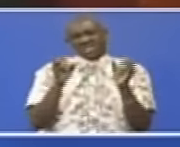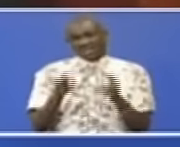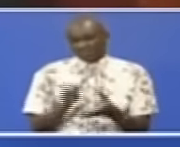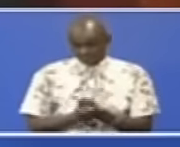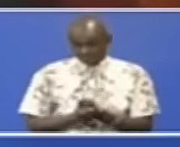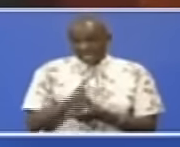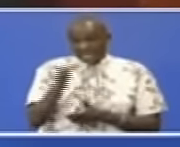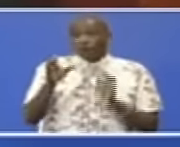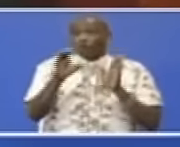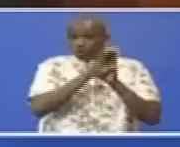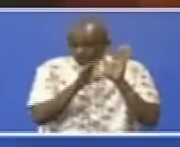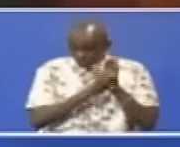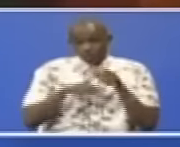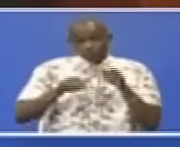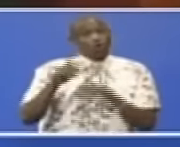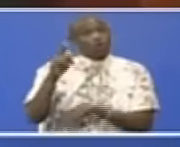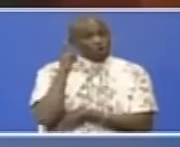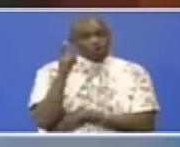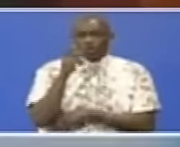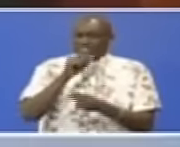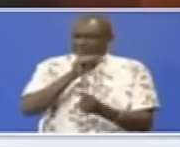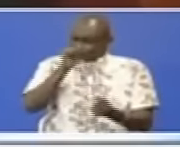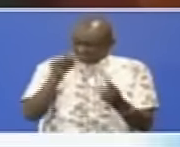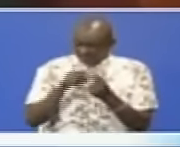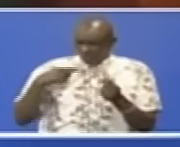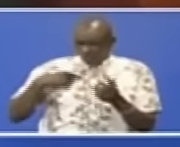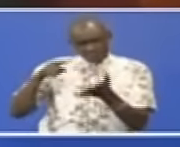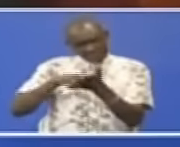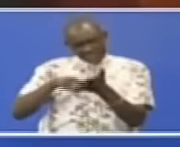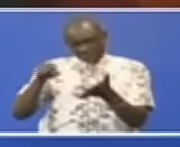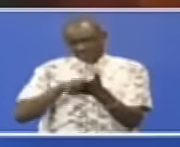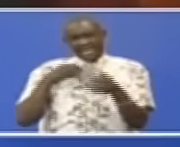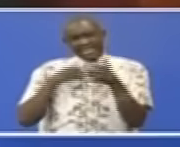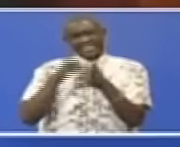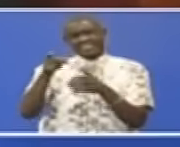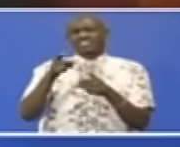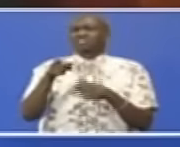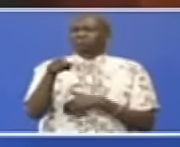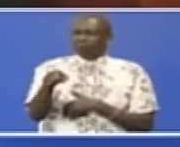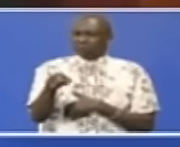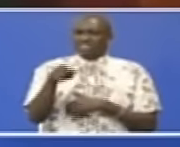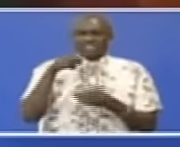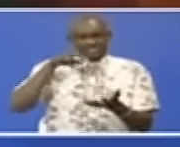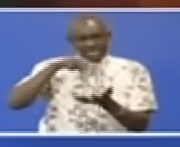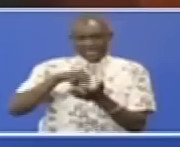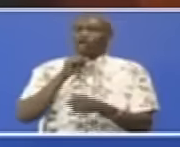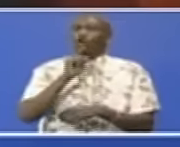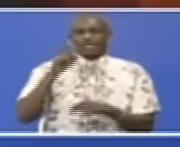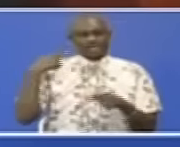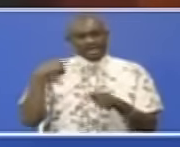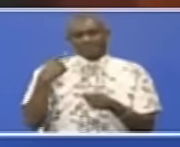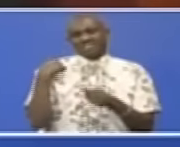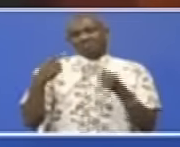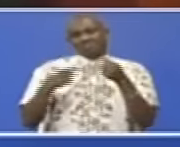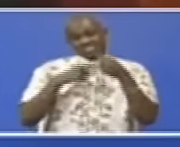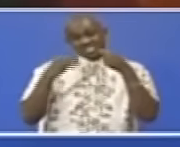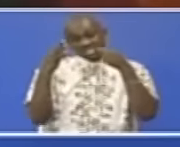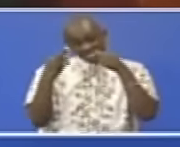provisions of the Constitution and the law, the particulars of allegations against the governor were in terms of Standing Order number